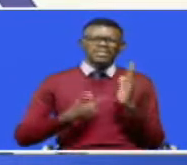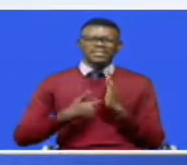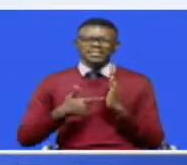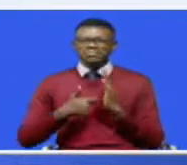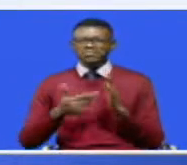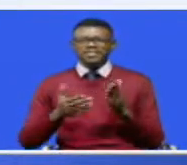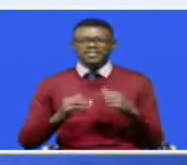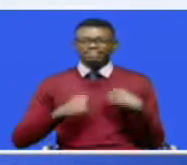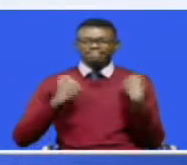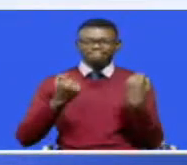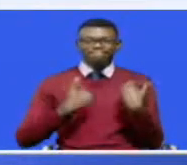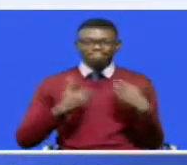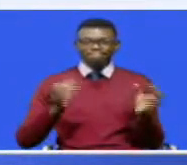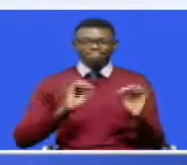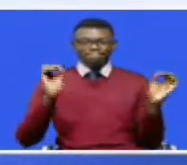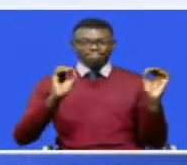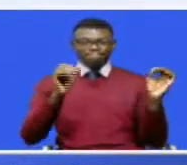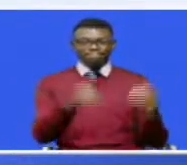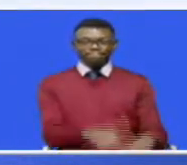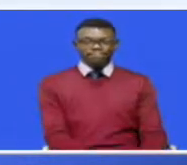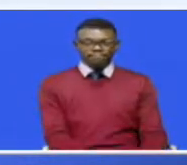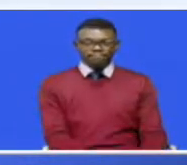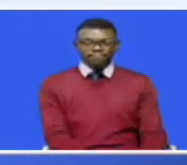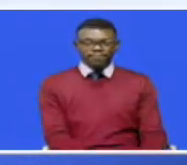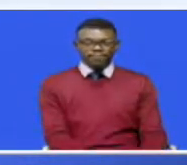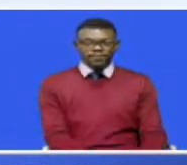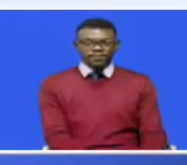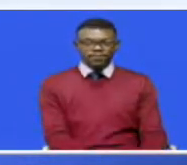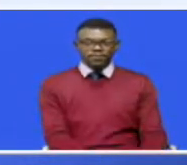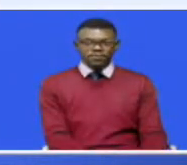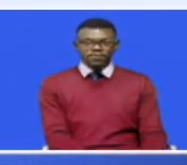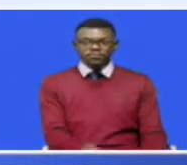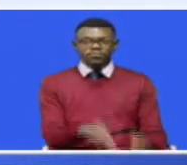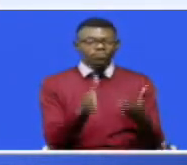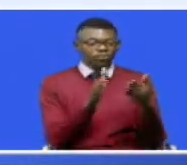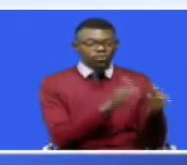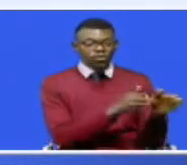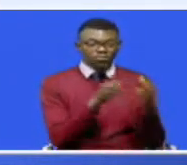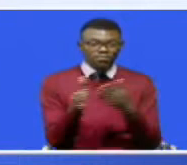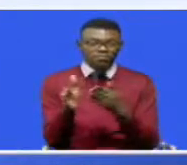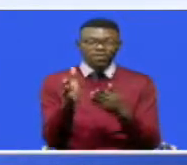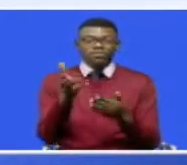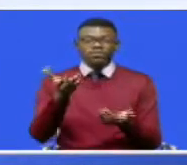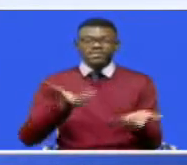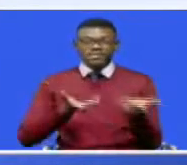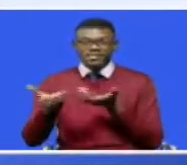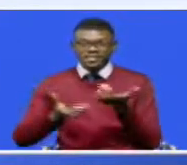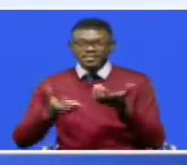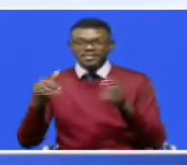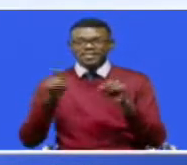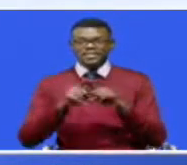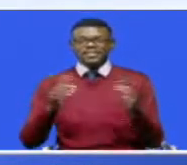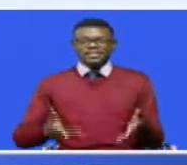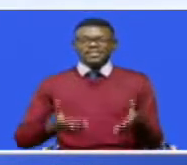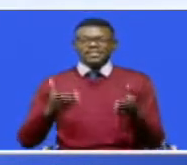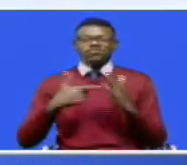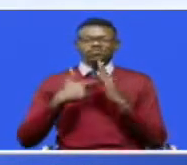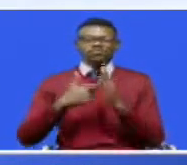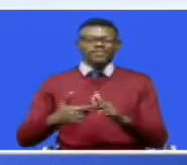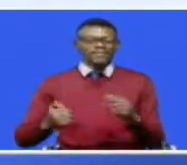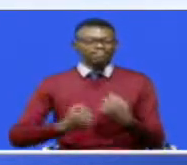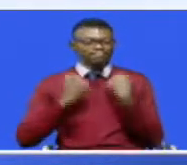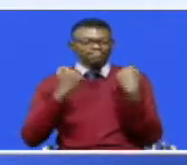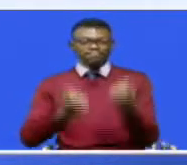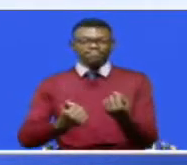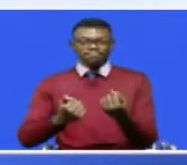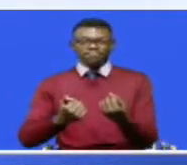presence. To capture the emerging opportunities for trade and most importantly build resilience